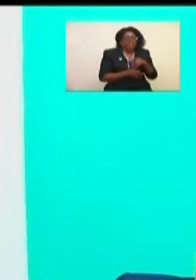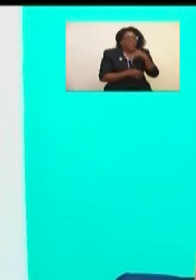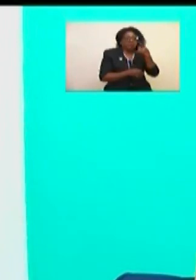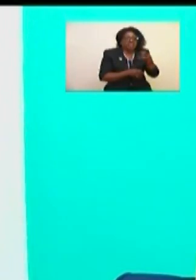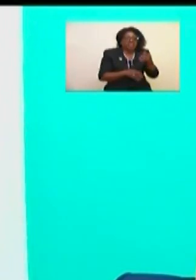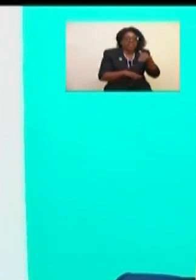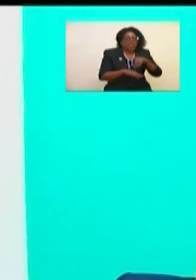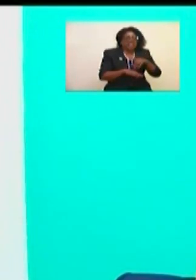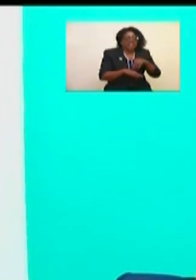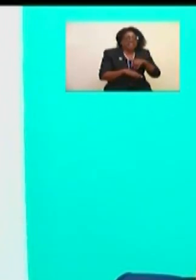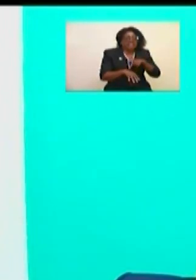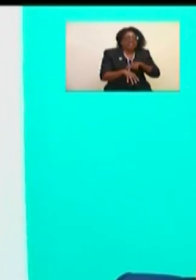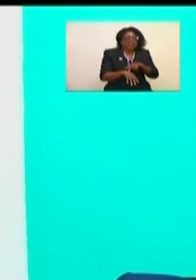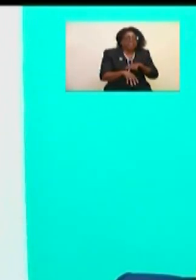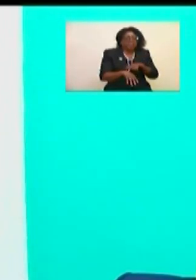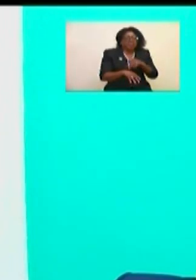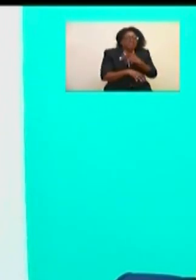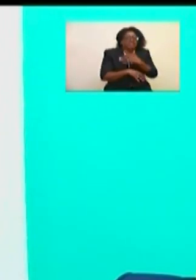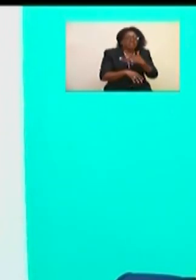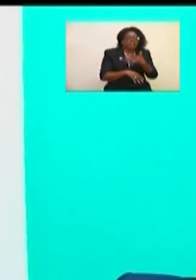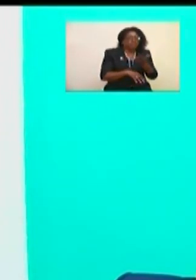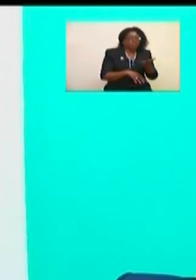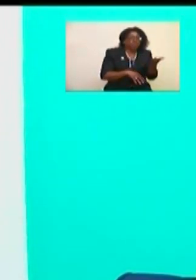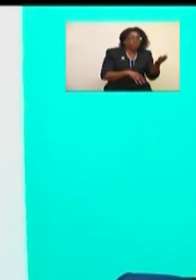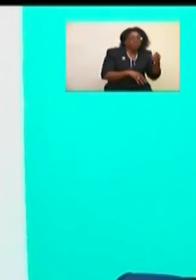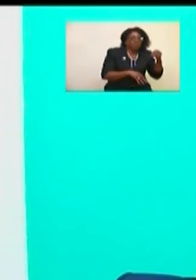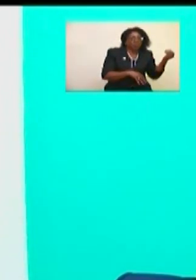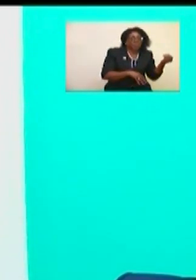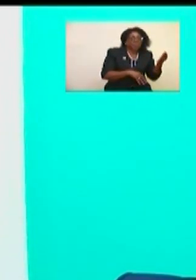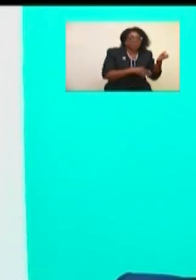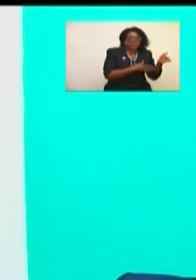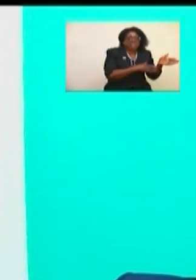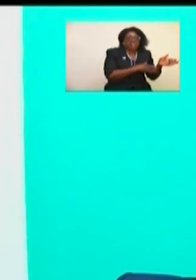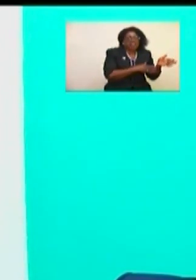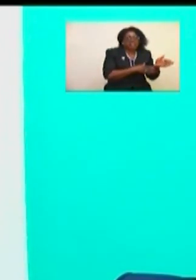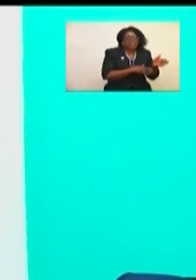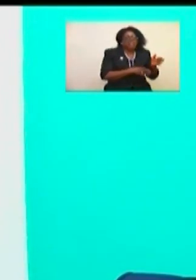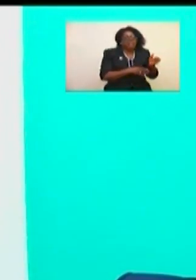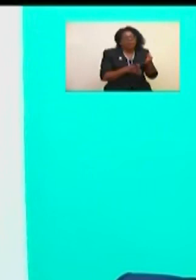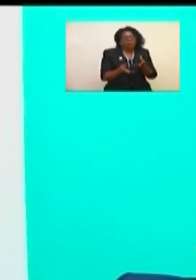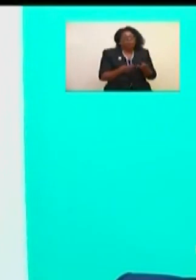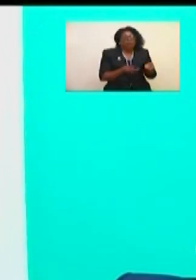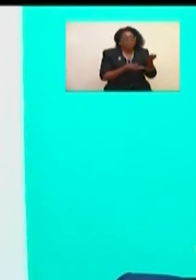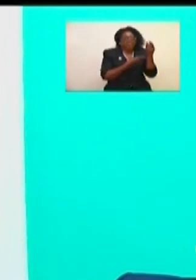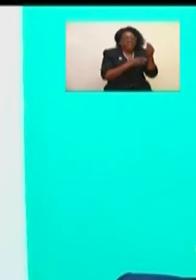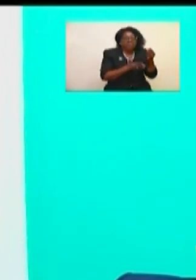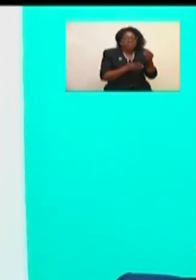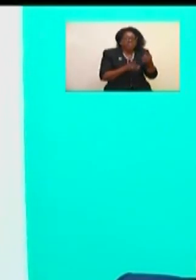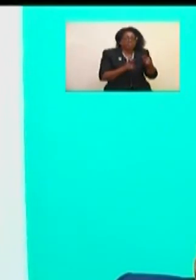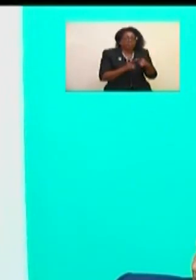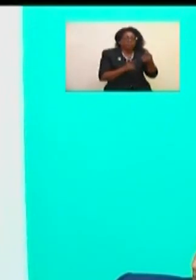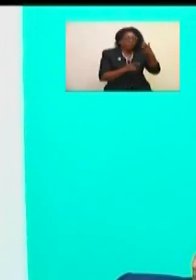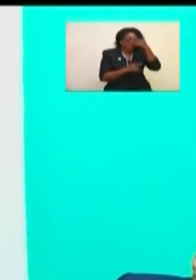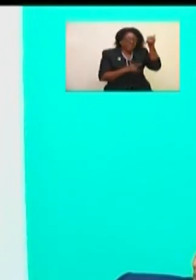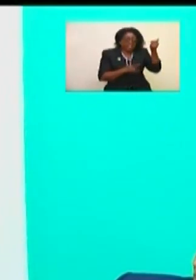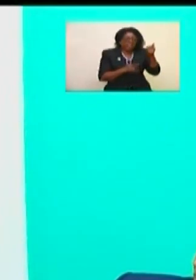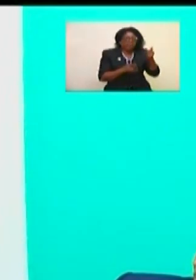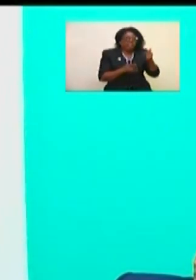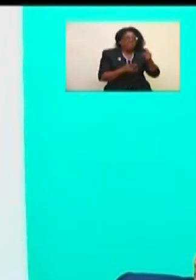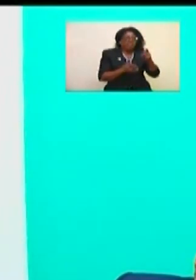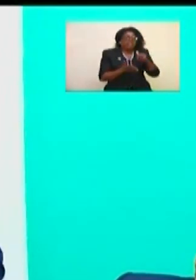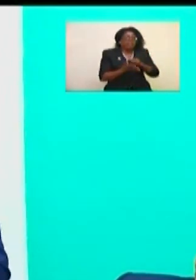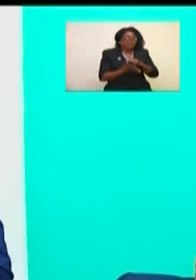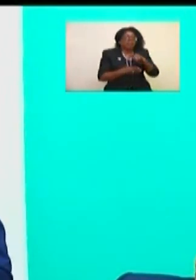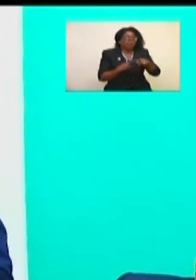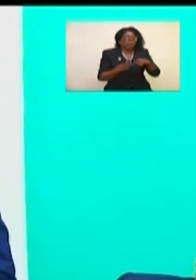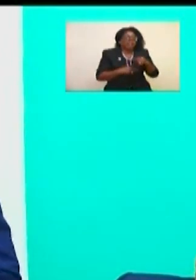at that time that those on the opposite side, want Bahamians to forget that when they asked